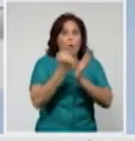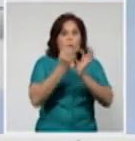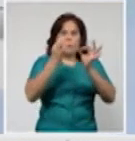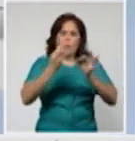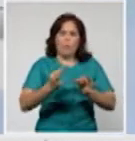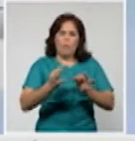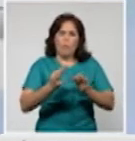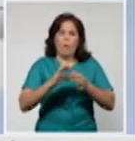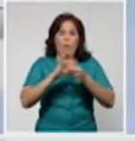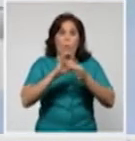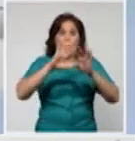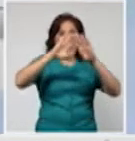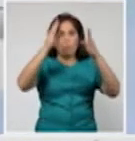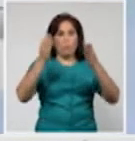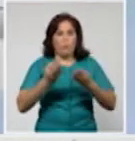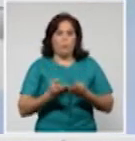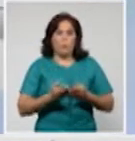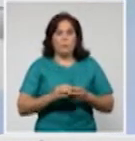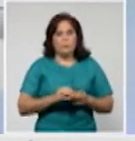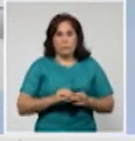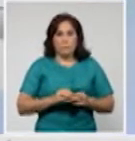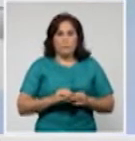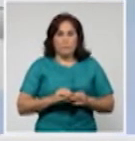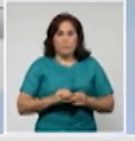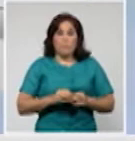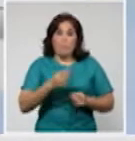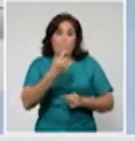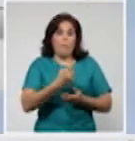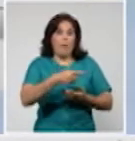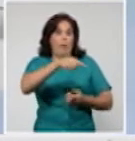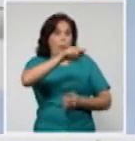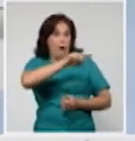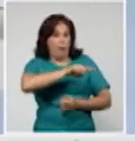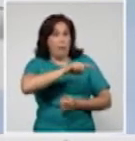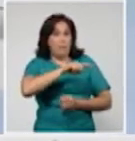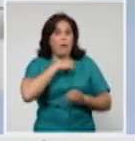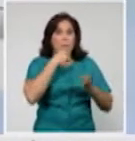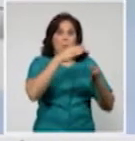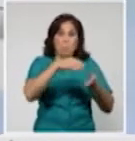million belong to the region of the Americas, representing